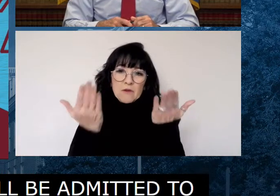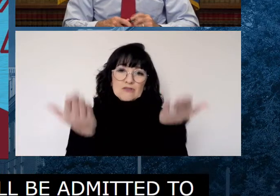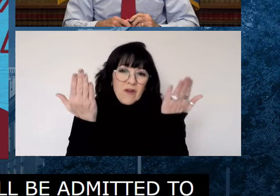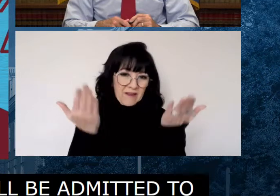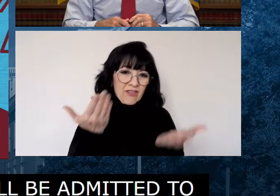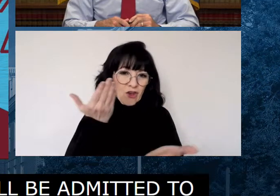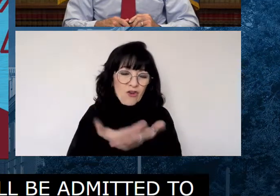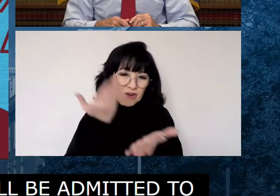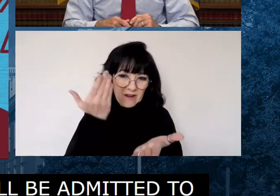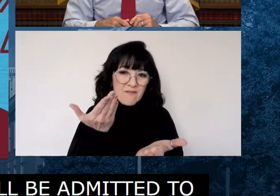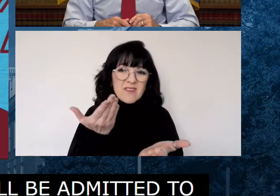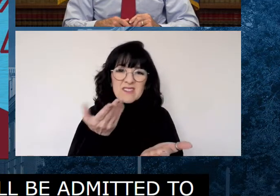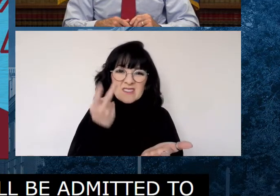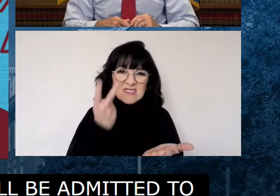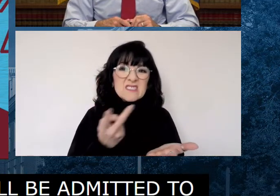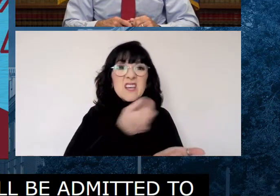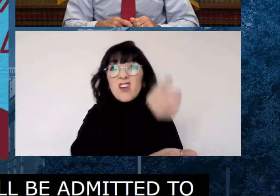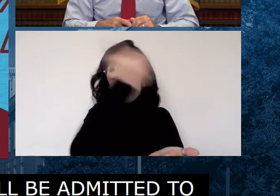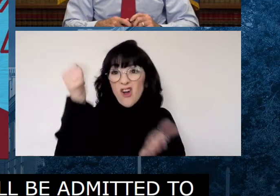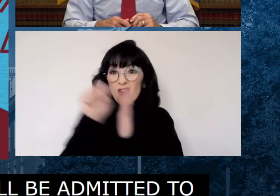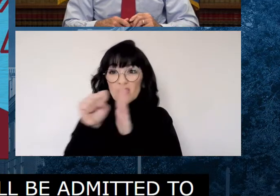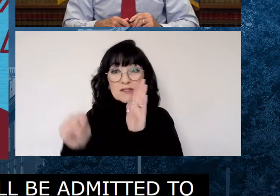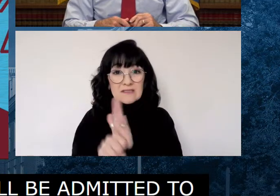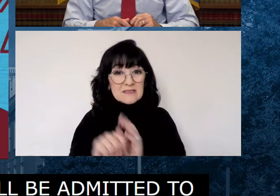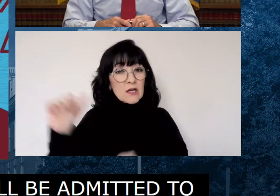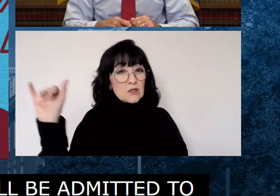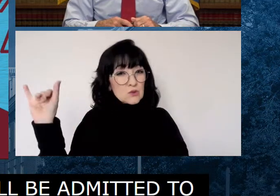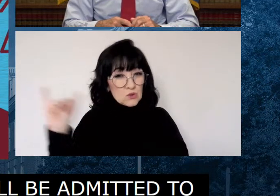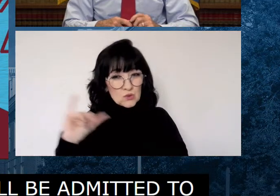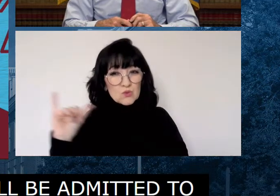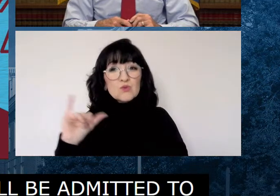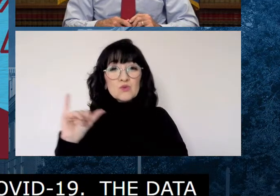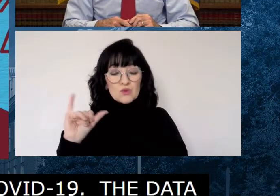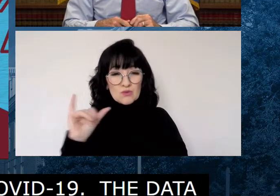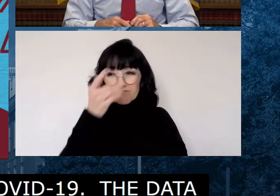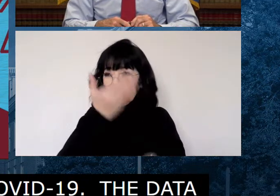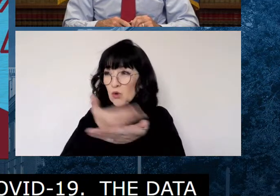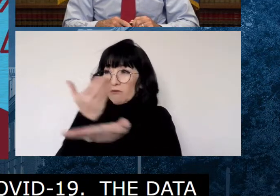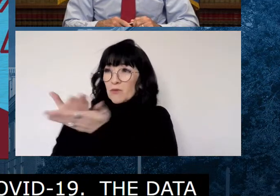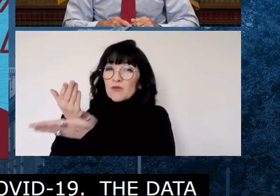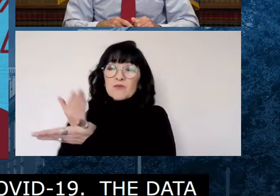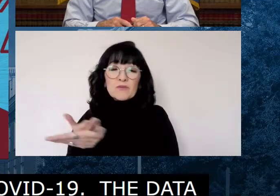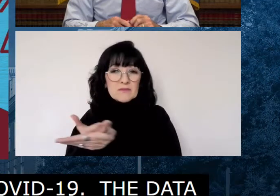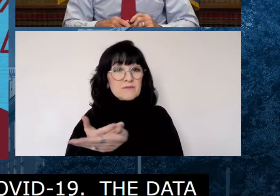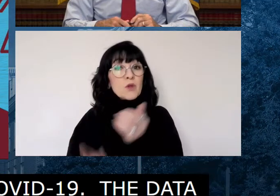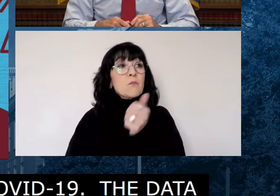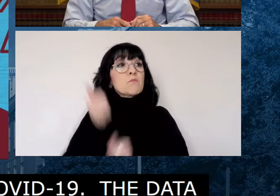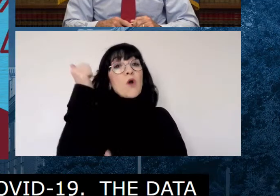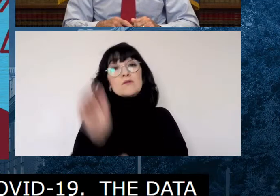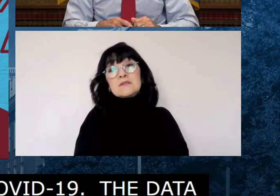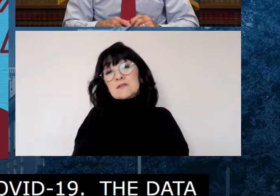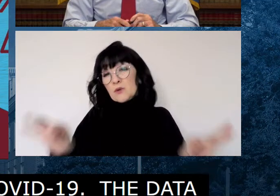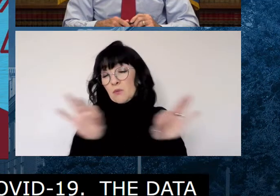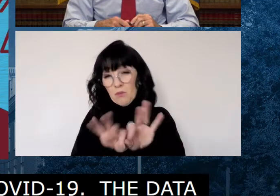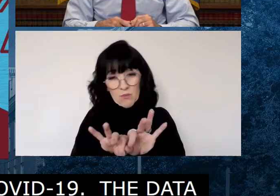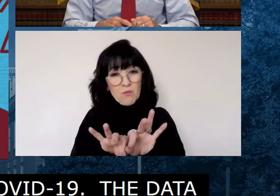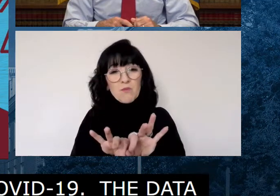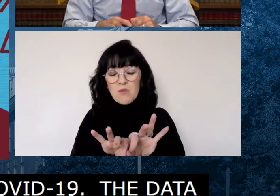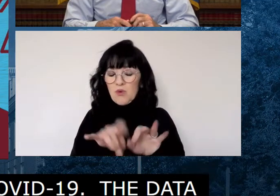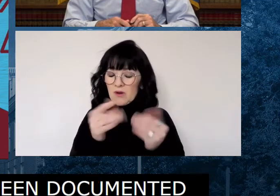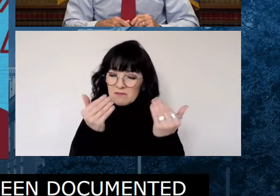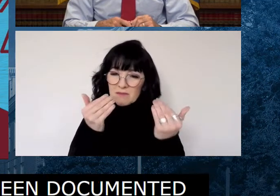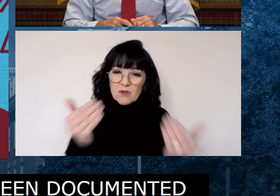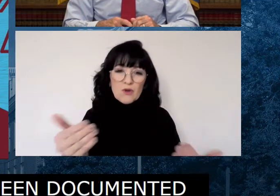documented in other states, and clearly it's the most important thing that we can do. If you still are having some hesitancy there, make sure